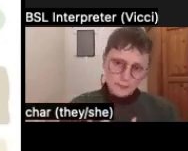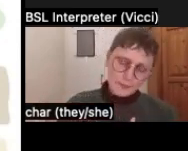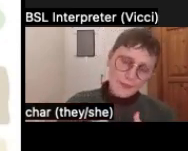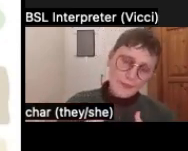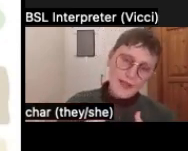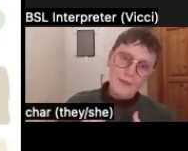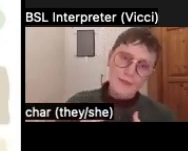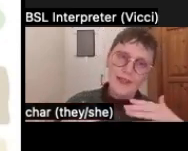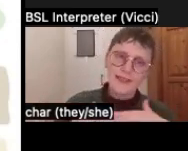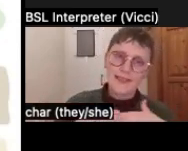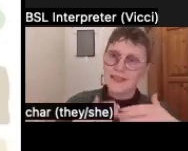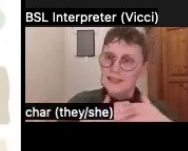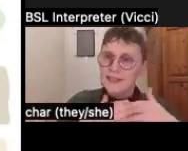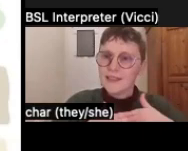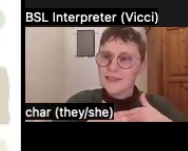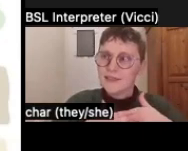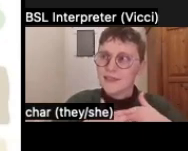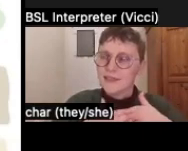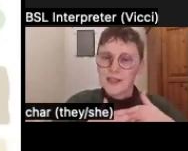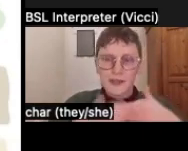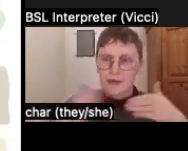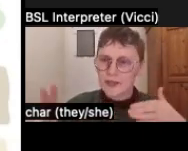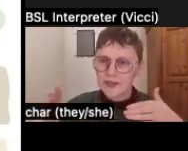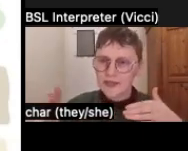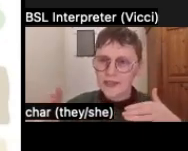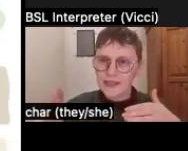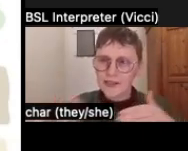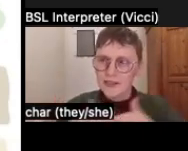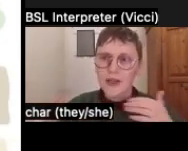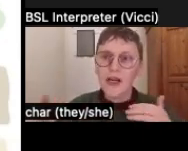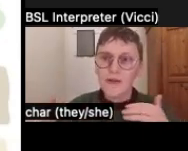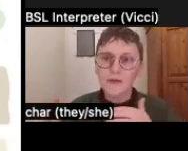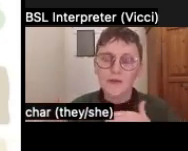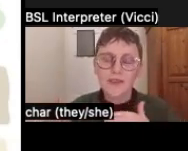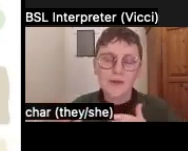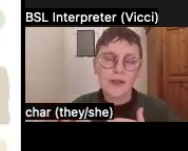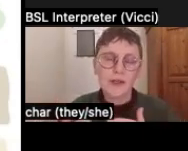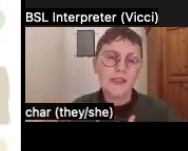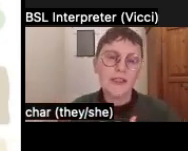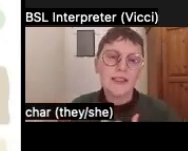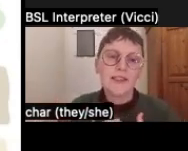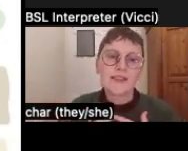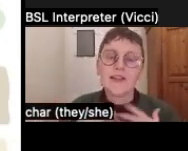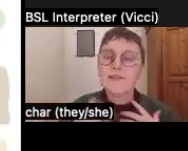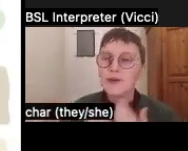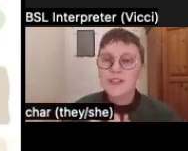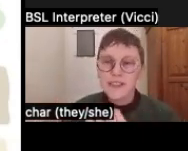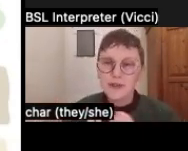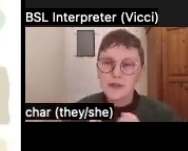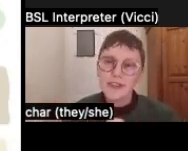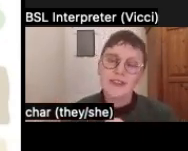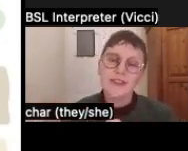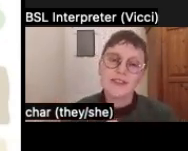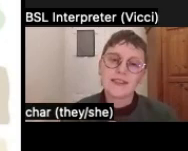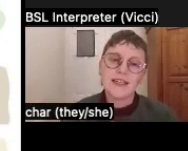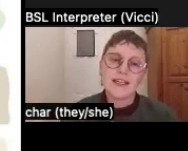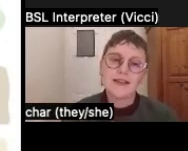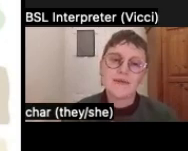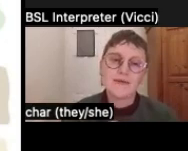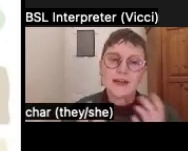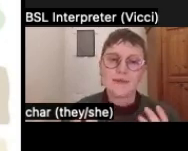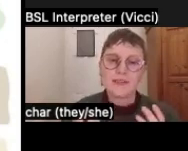literature. But this, I think, goes across other art forms as well. So in modernist